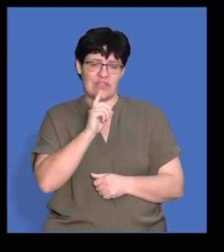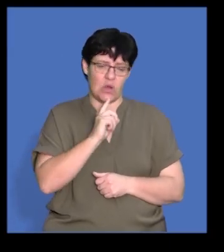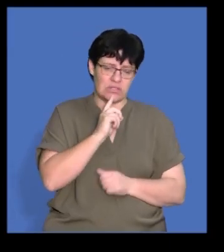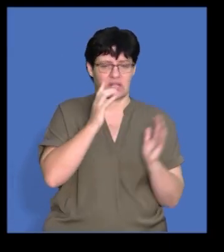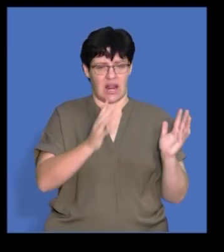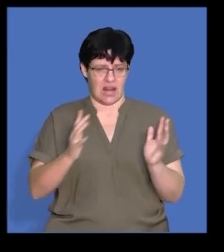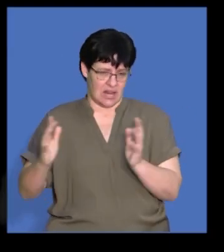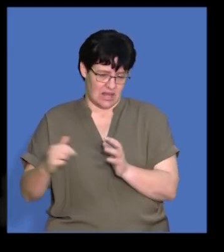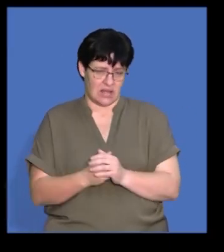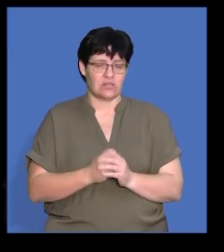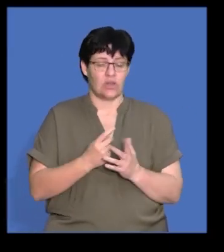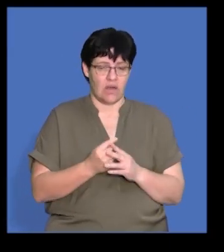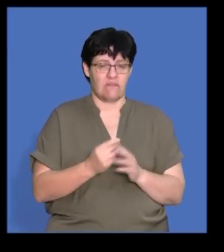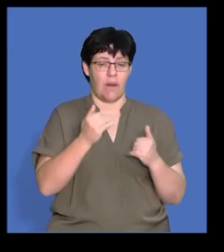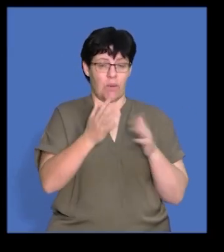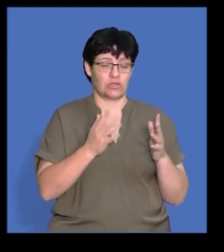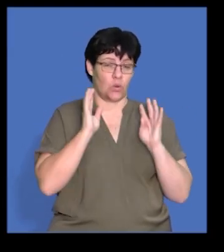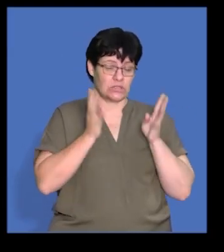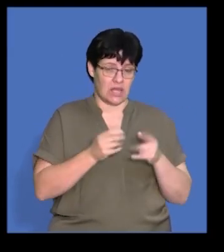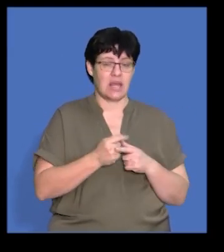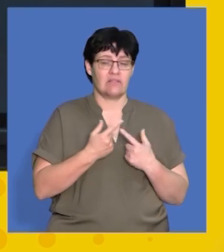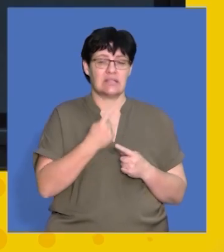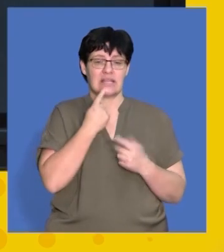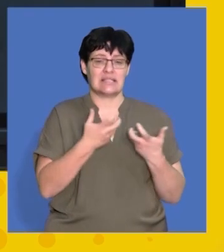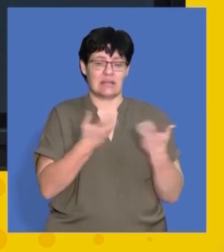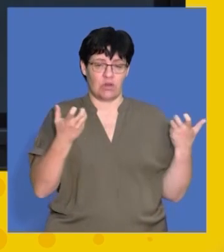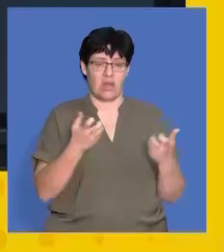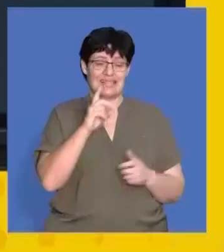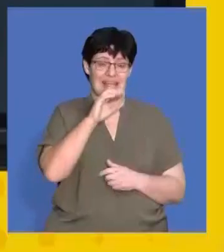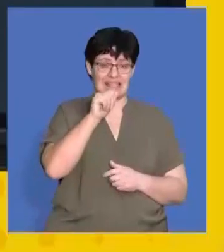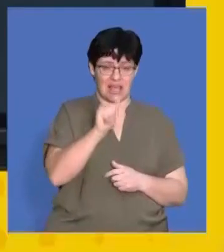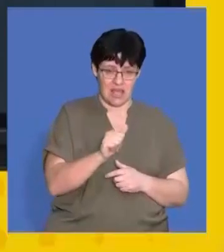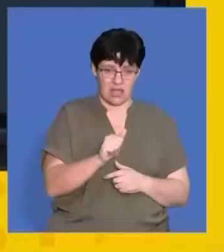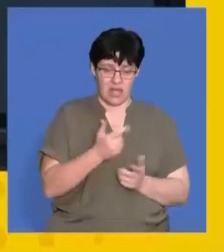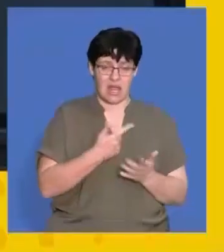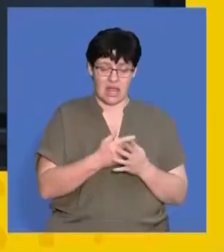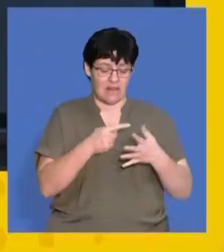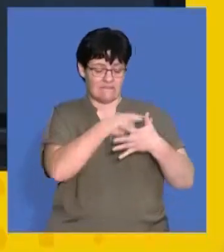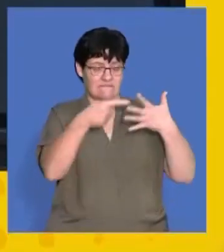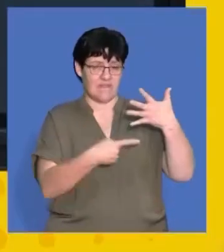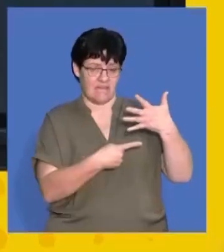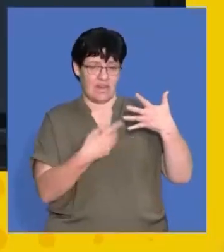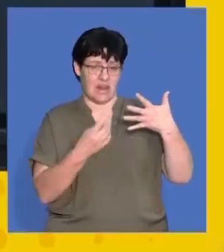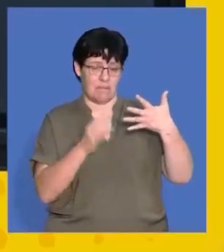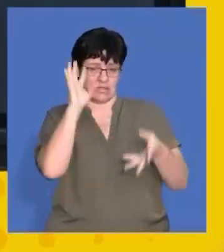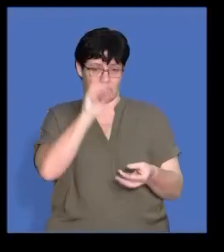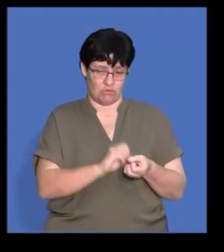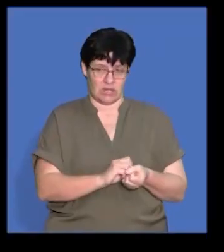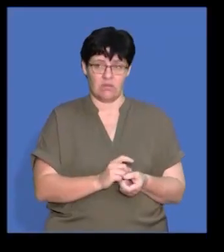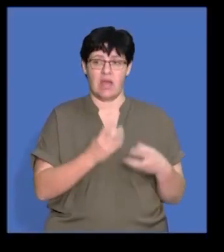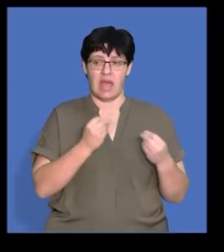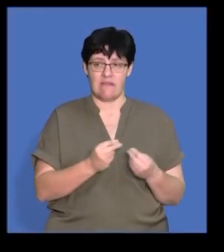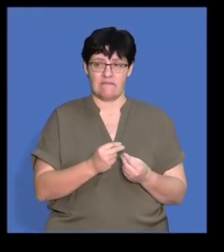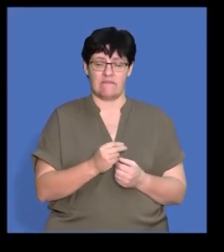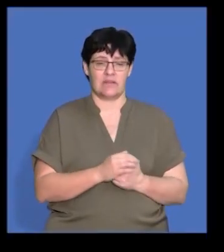And when we have our box and whisker, remember, it separates your data into your 5-number summary. So it's got